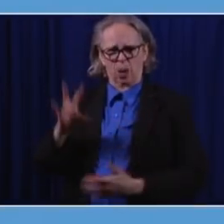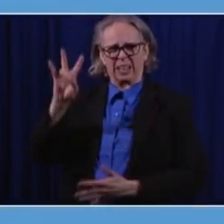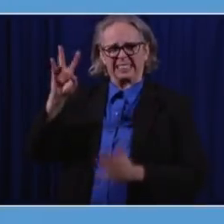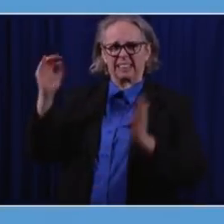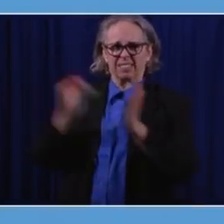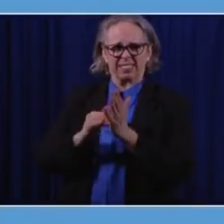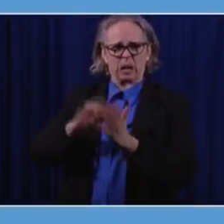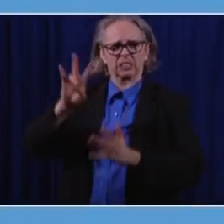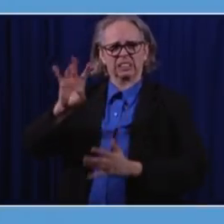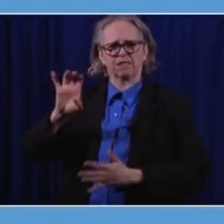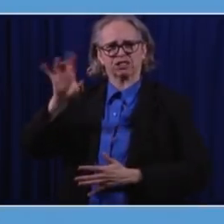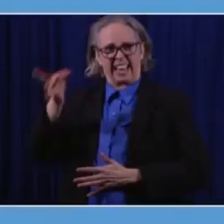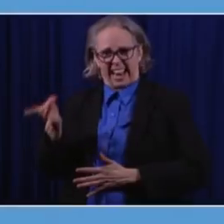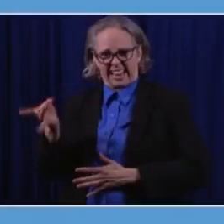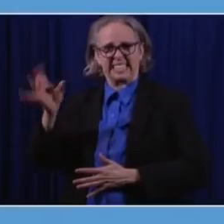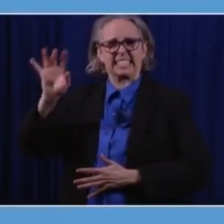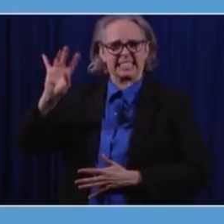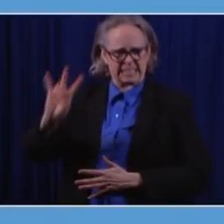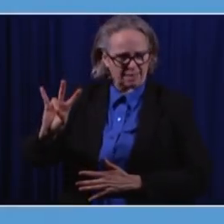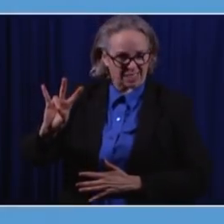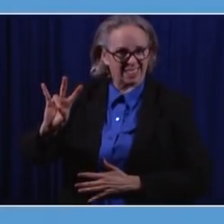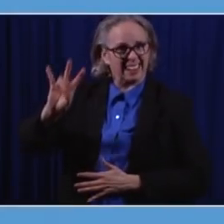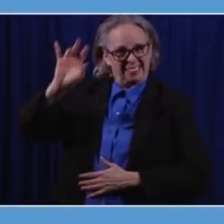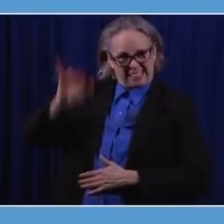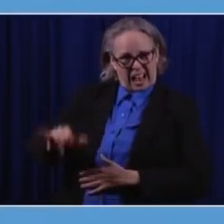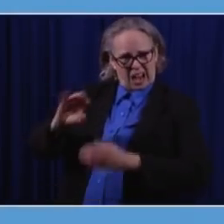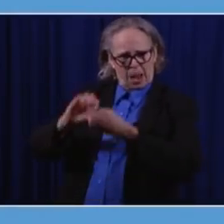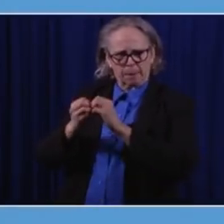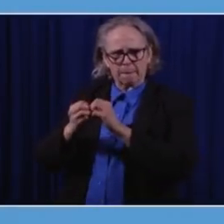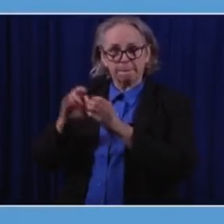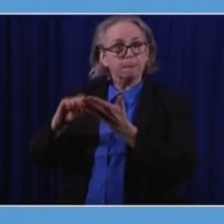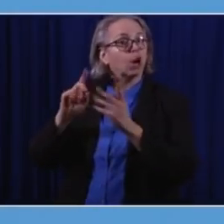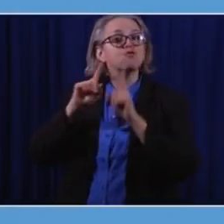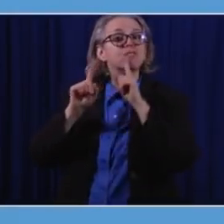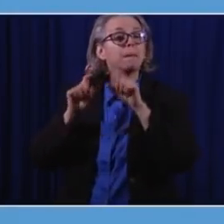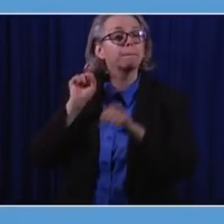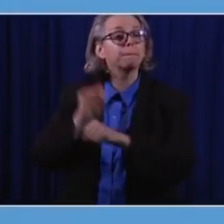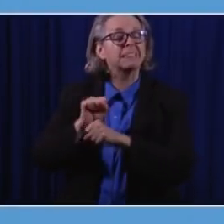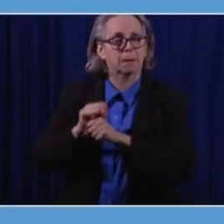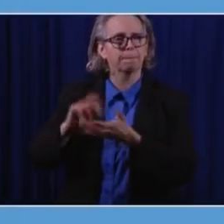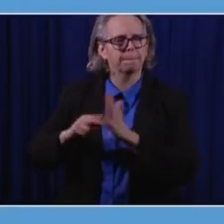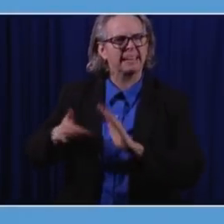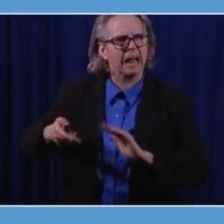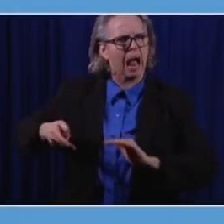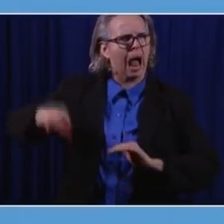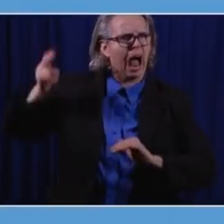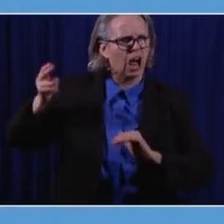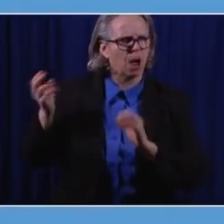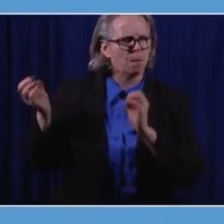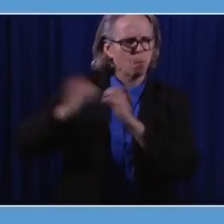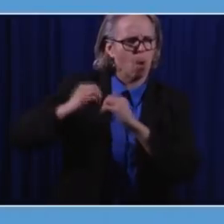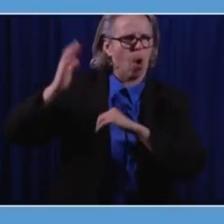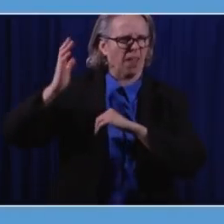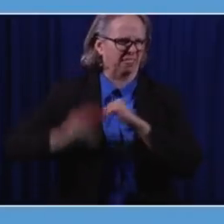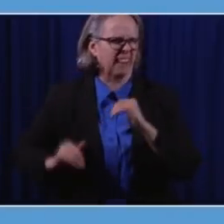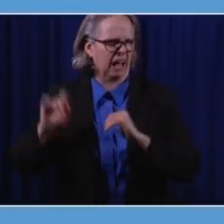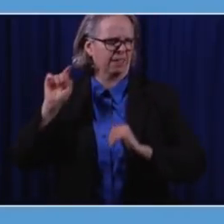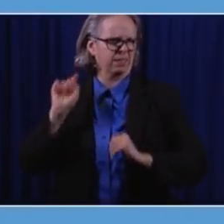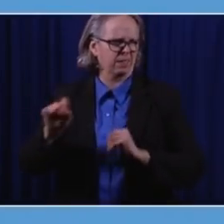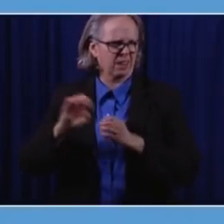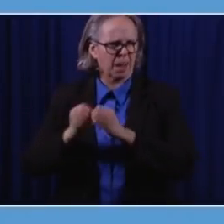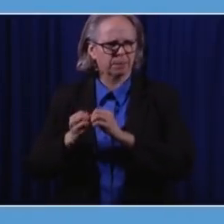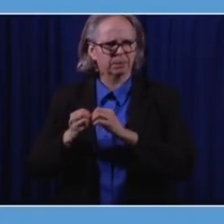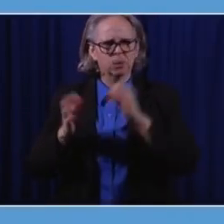7,787, is appreciably higher than that. So I hope to have more information tomorrow, very